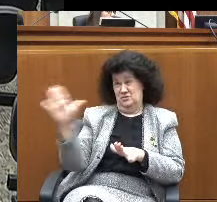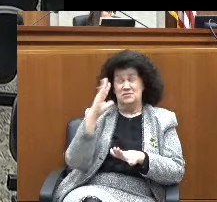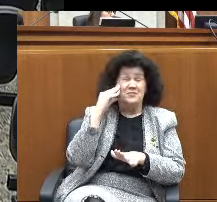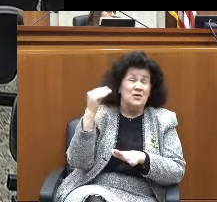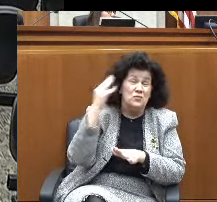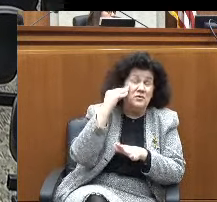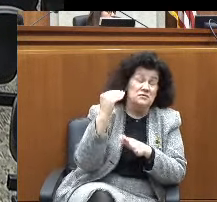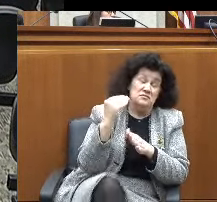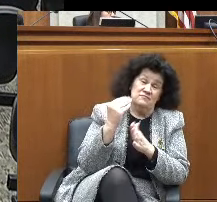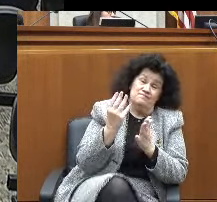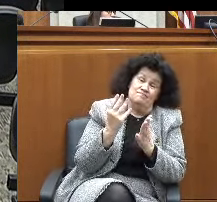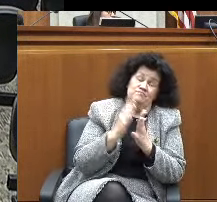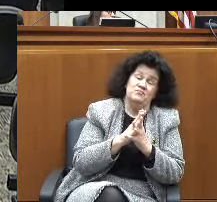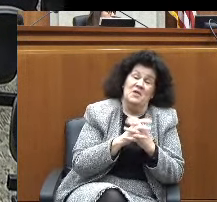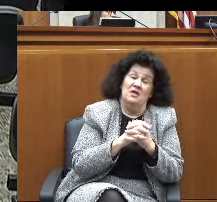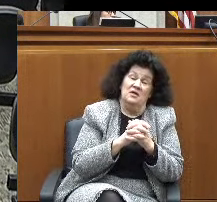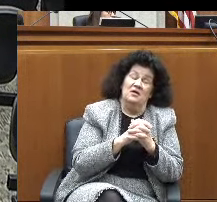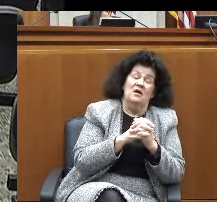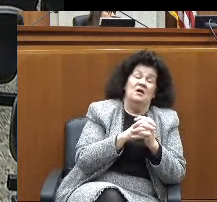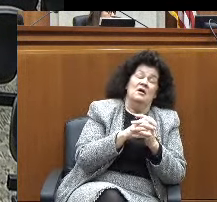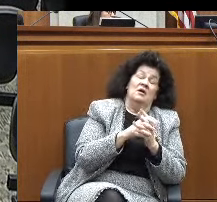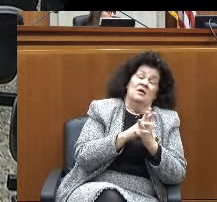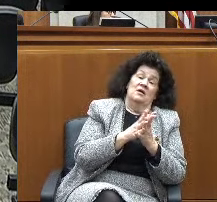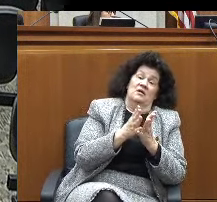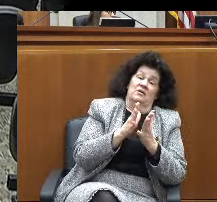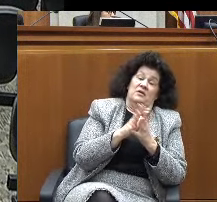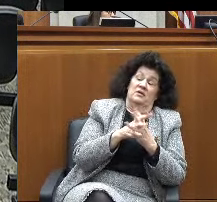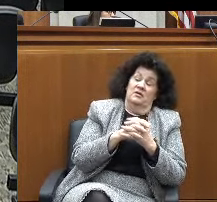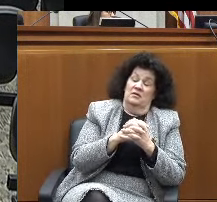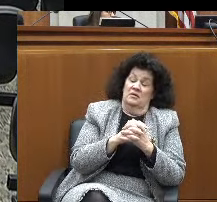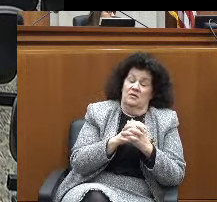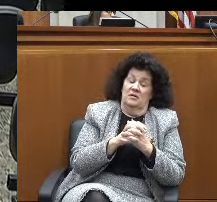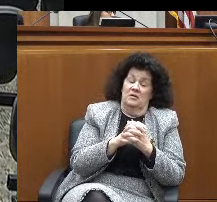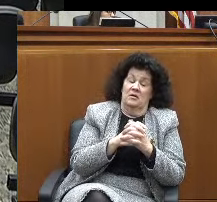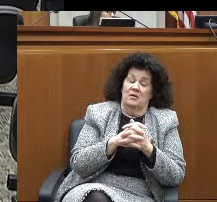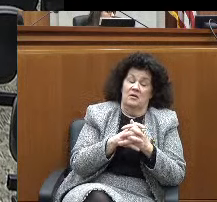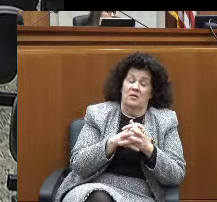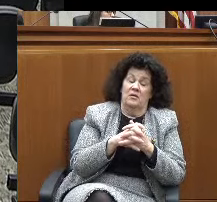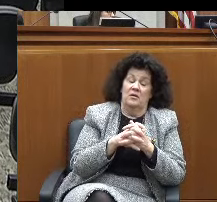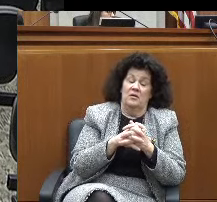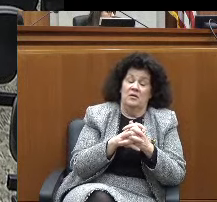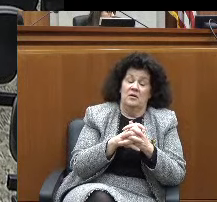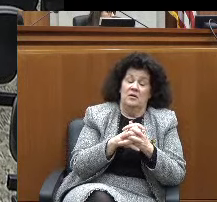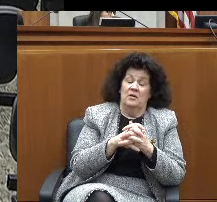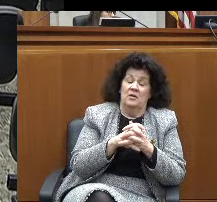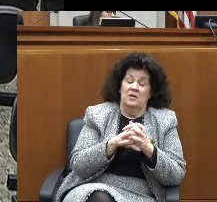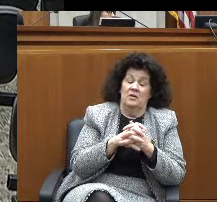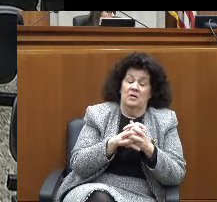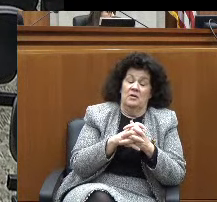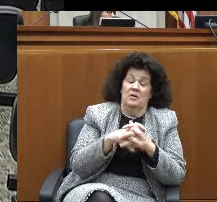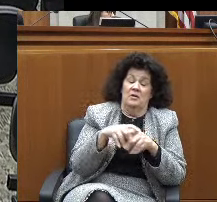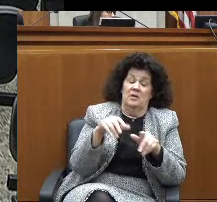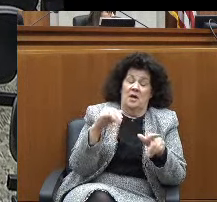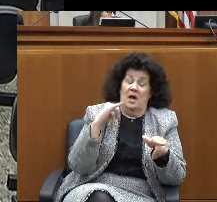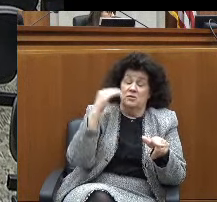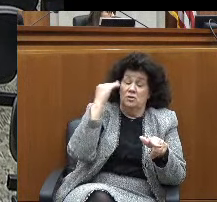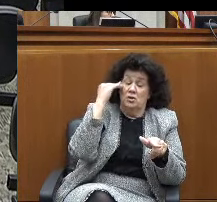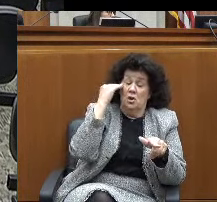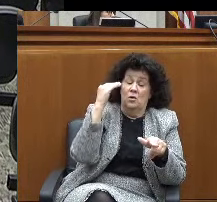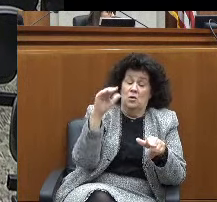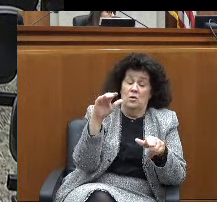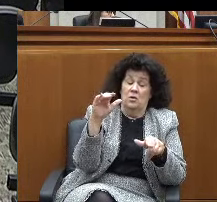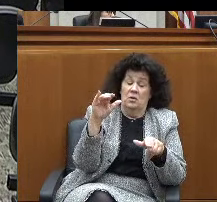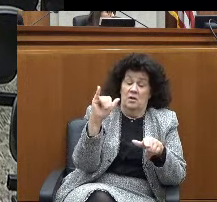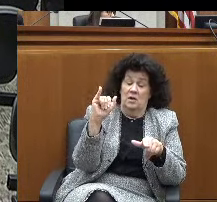quote me, but this is fairly, you know, I'm not quoting this verbatim, but it wasn't it Albert Einstein who said that if he had